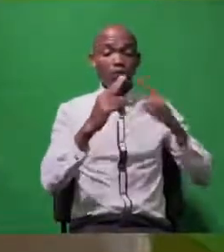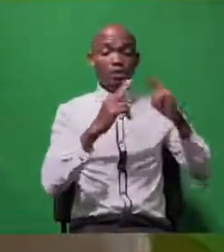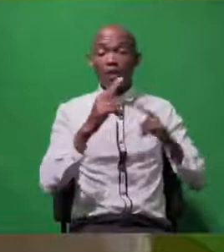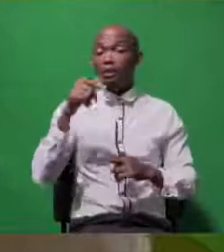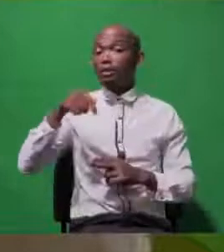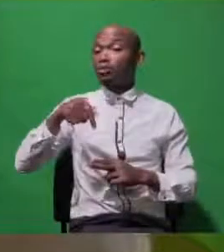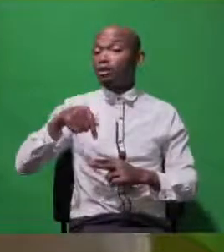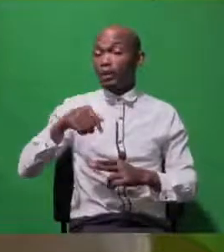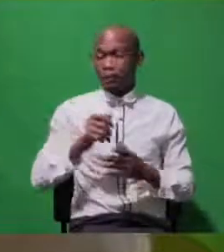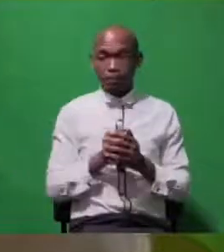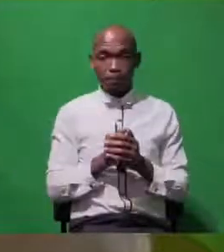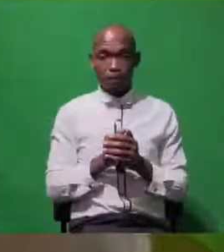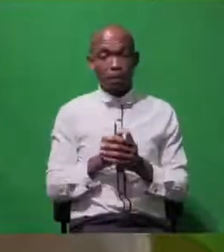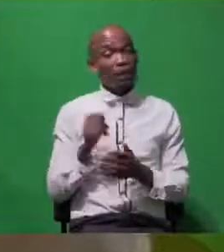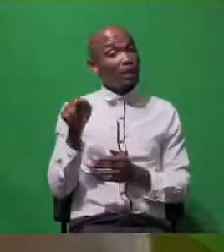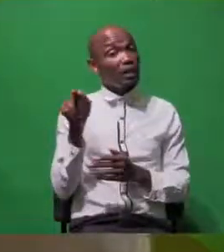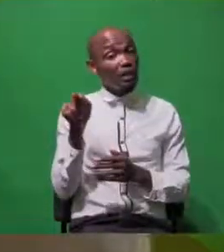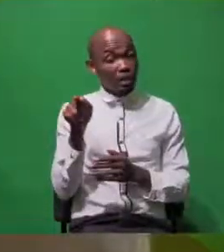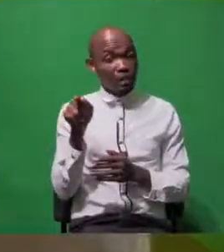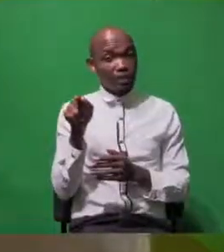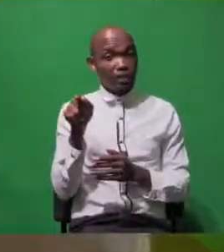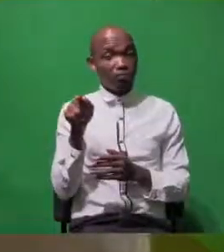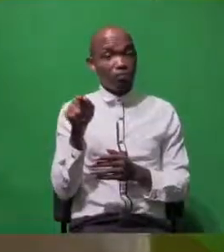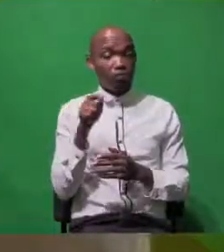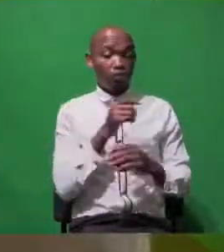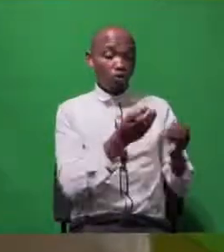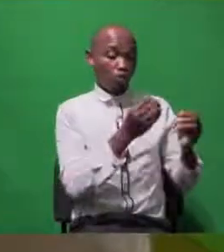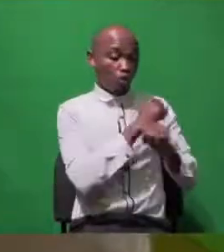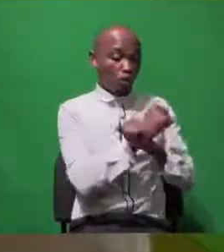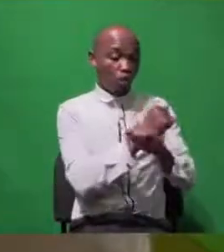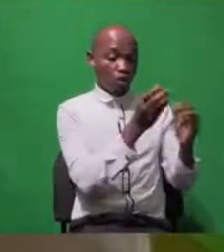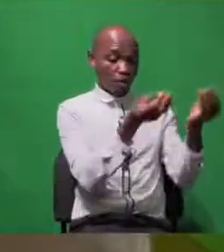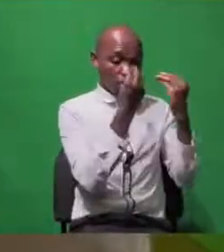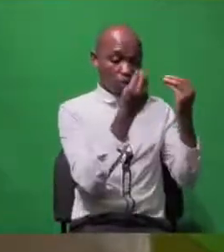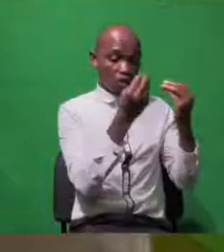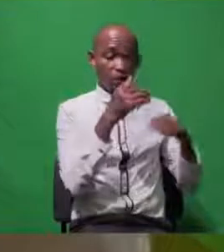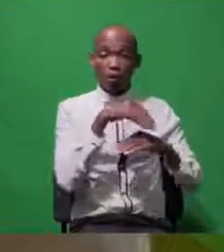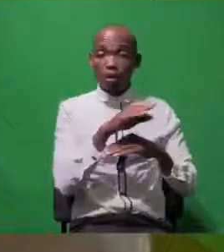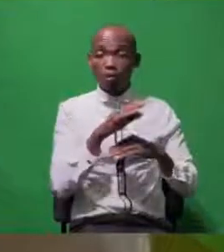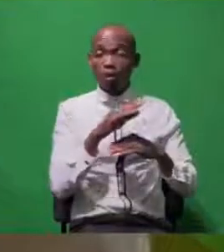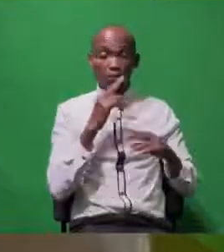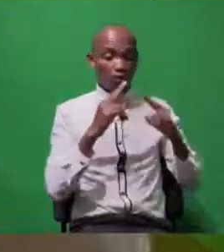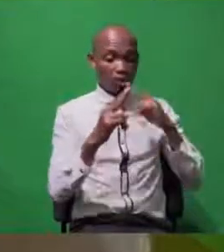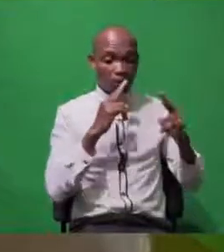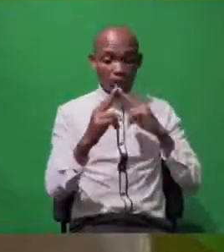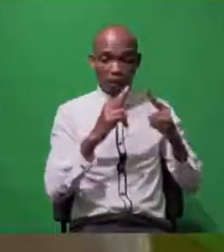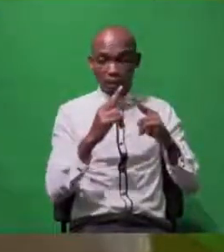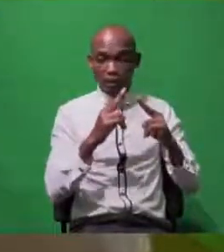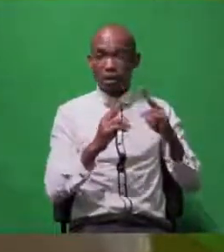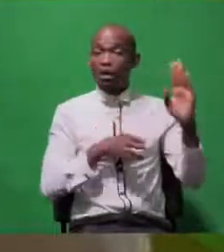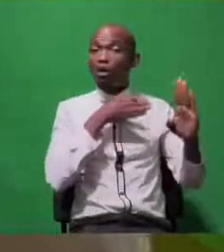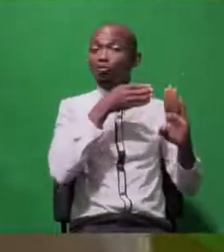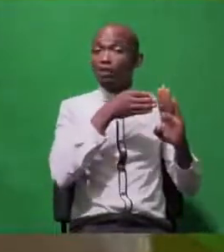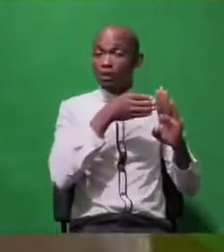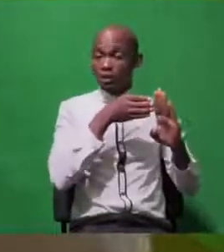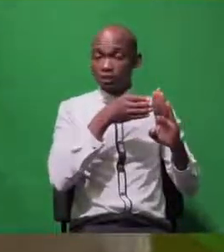In this colonial education, we are going to discuss about objectives of